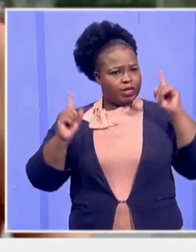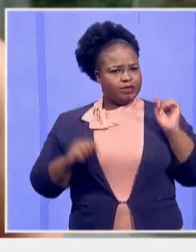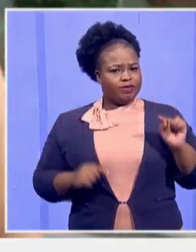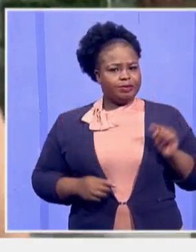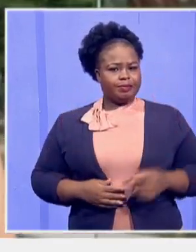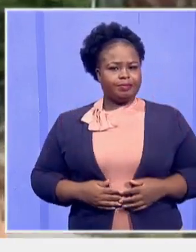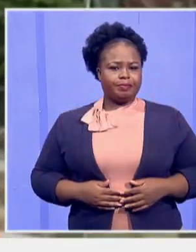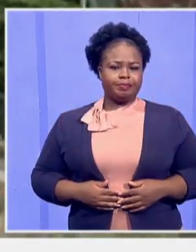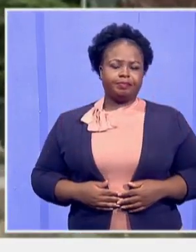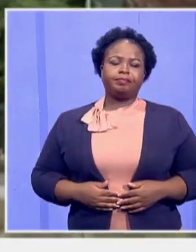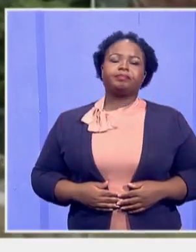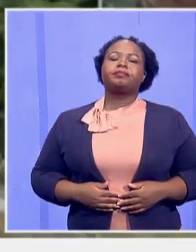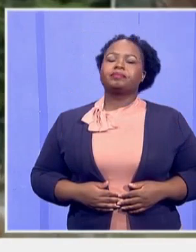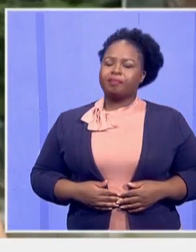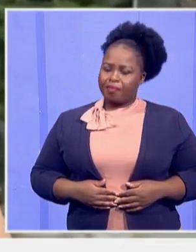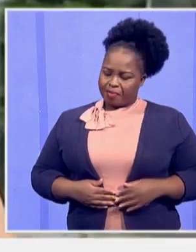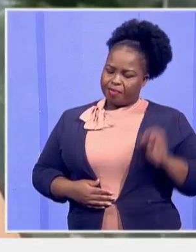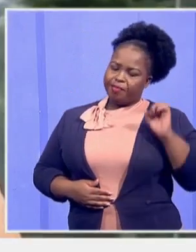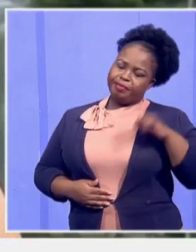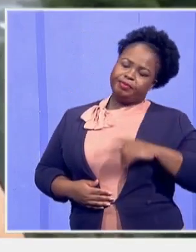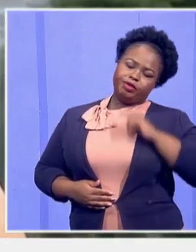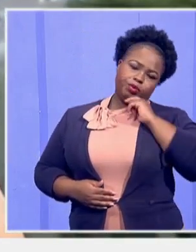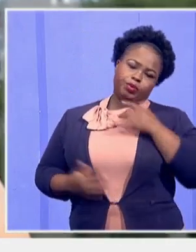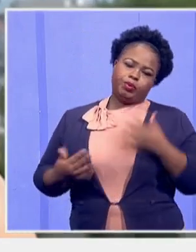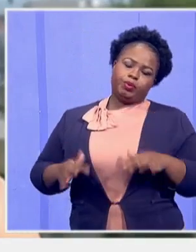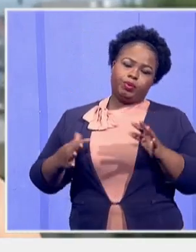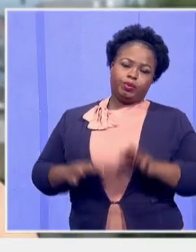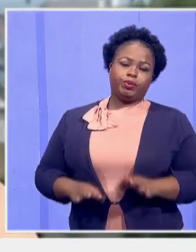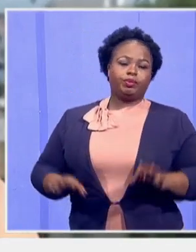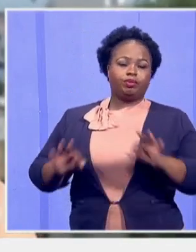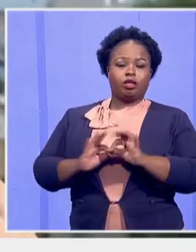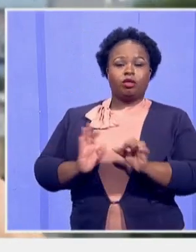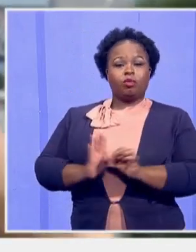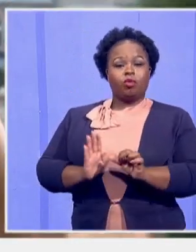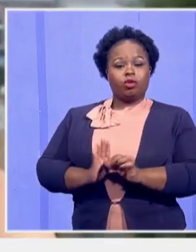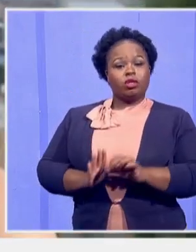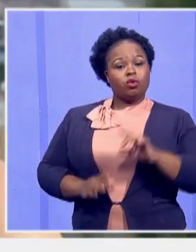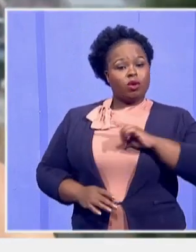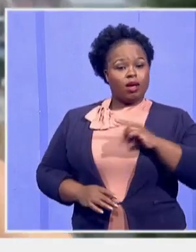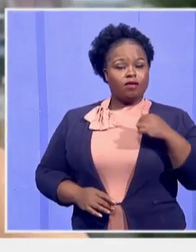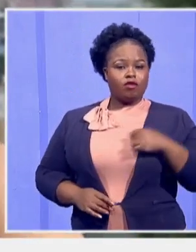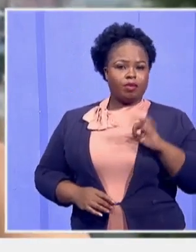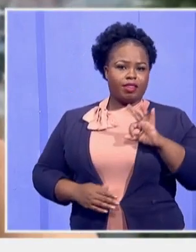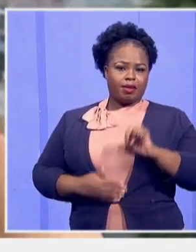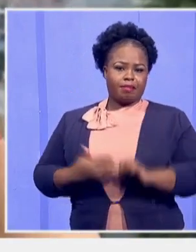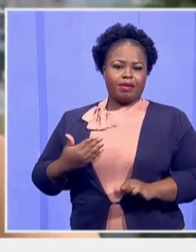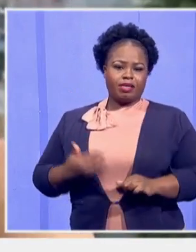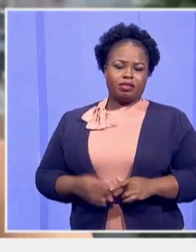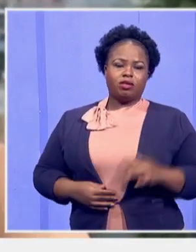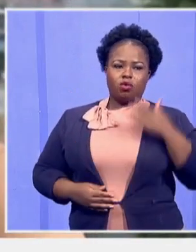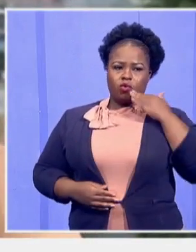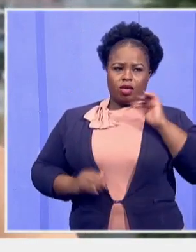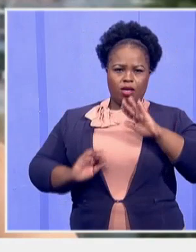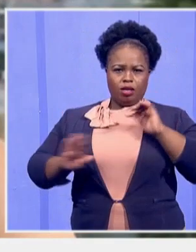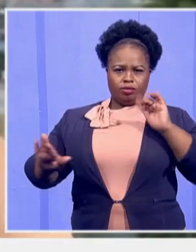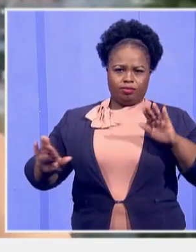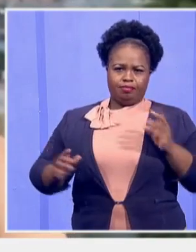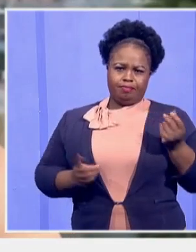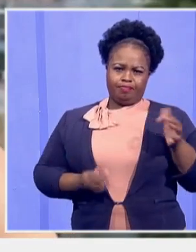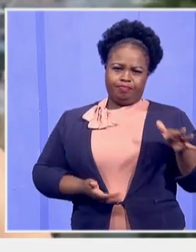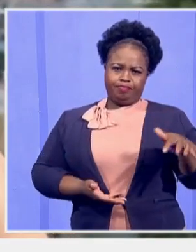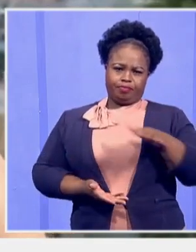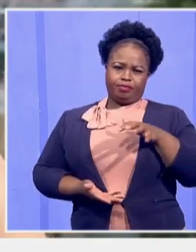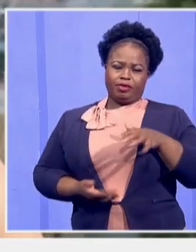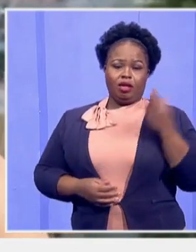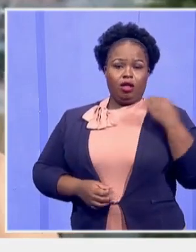issue? It is so extremely important. I found on my 3-month running expedition last year that